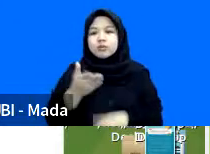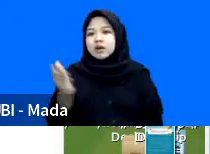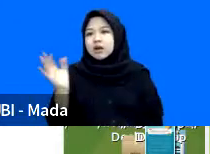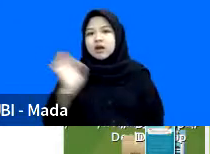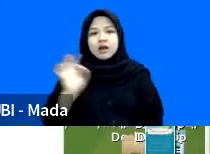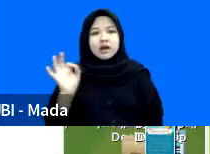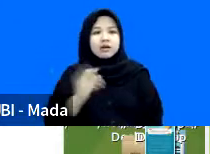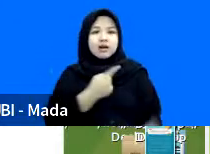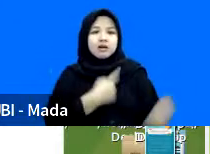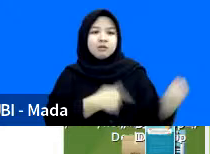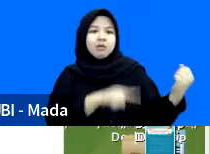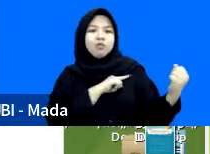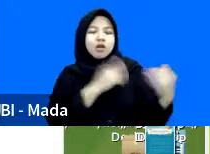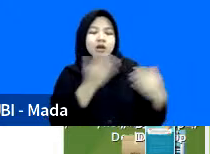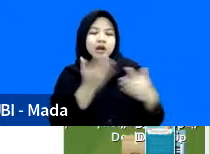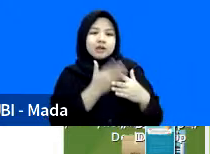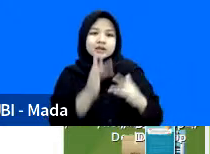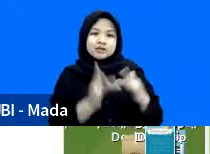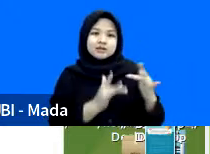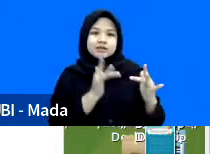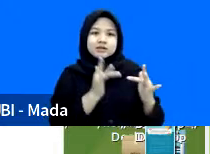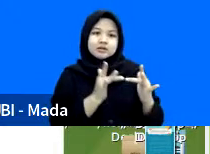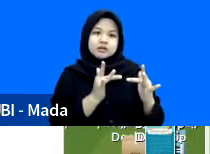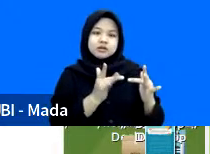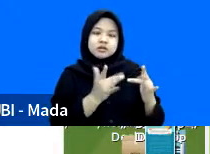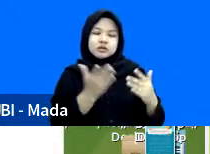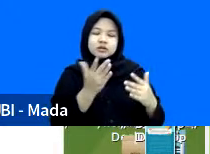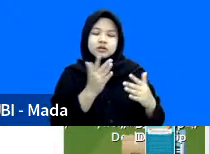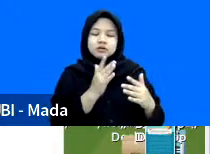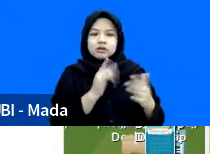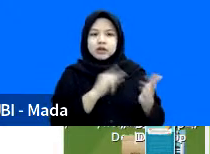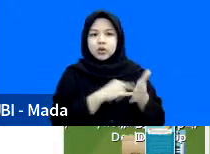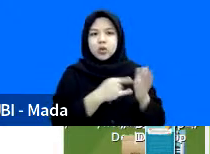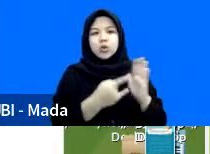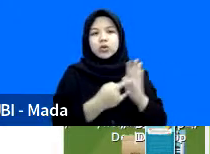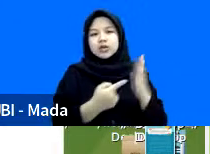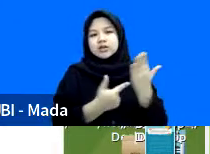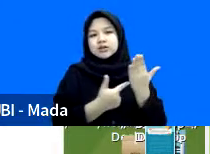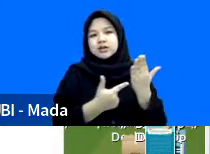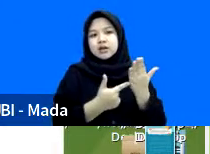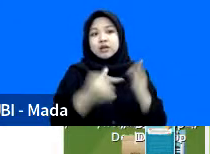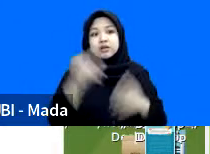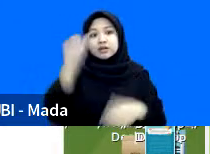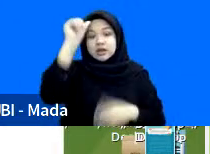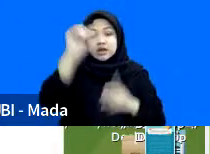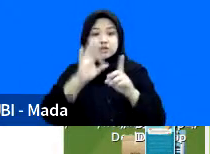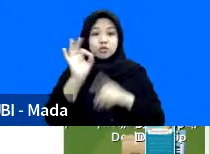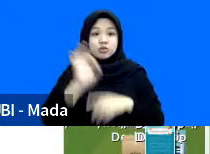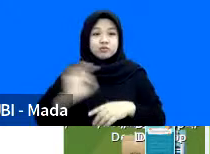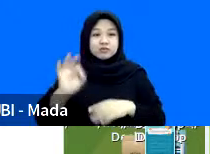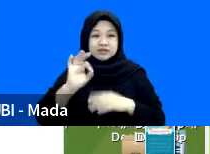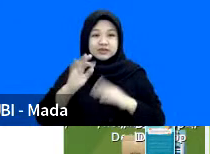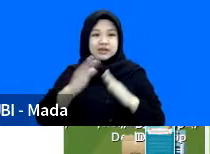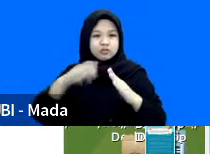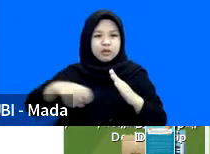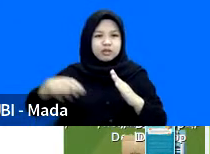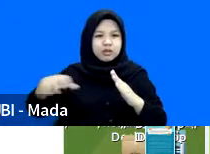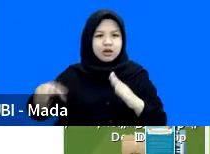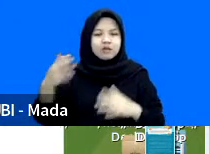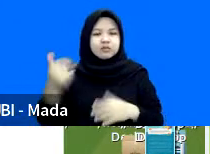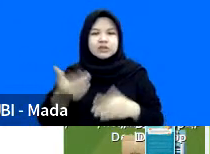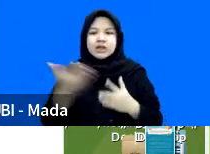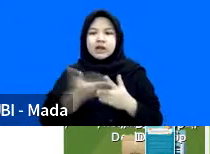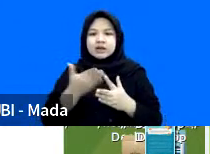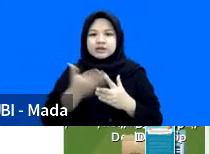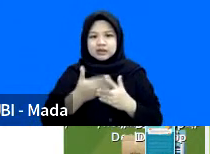technologies. In India, for example, less than 10% of the households are able to meaningfully access digital technologies. And this number is